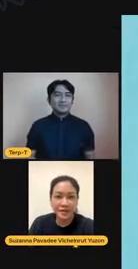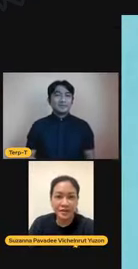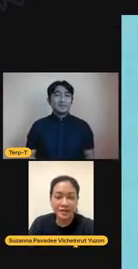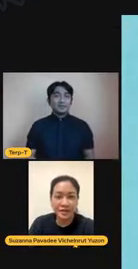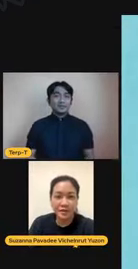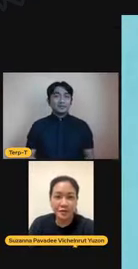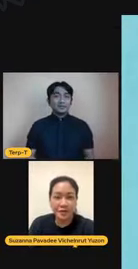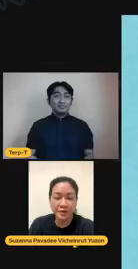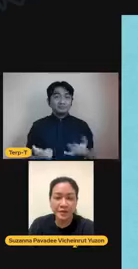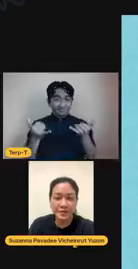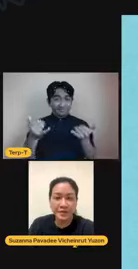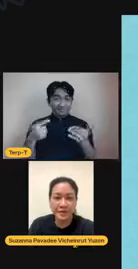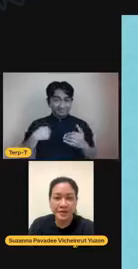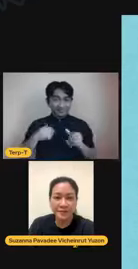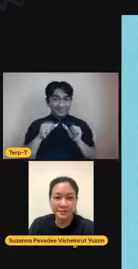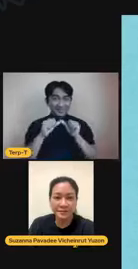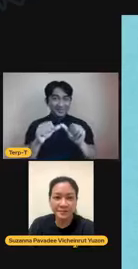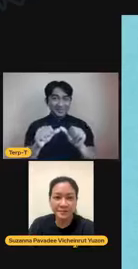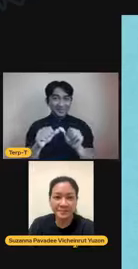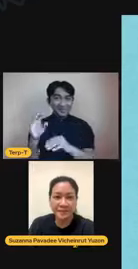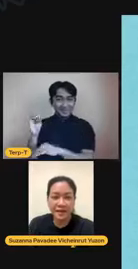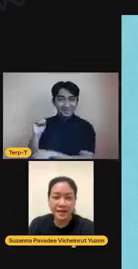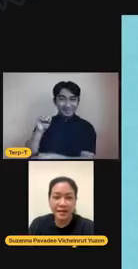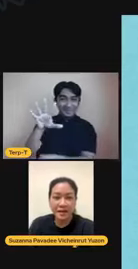I can continue with the presentation.